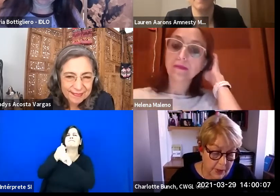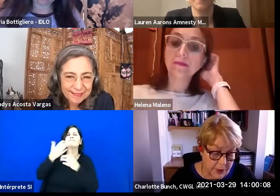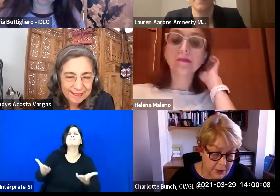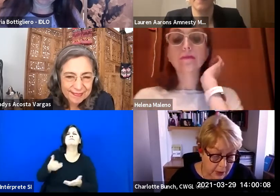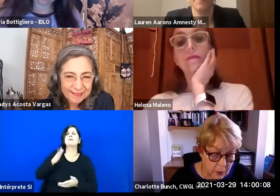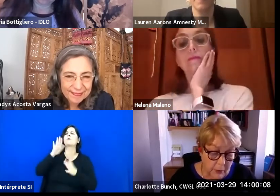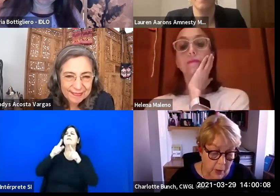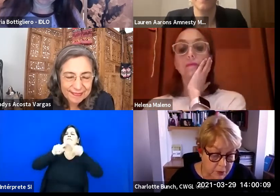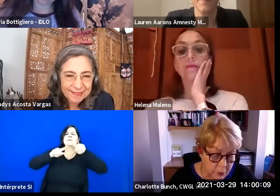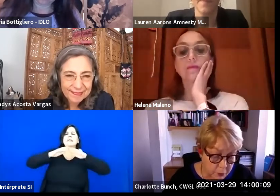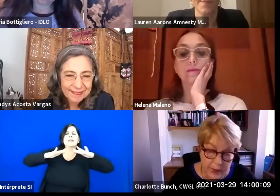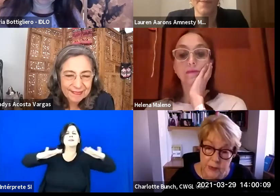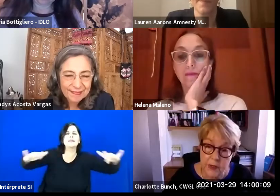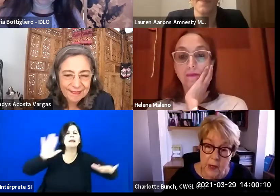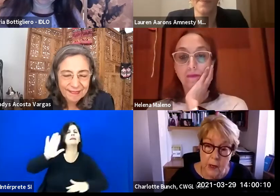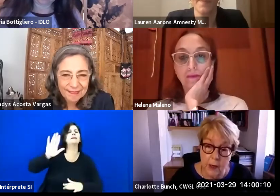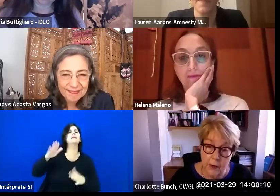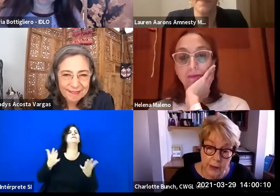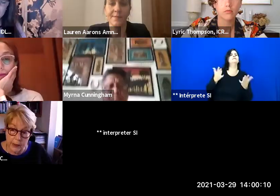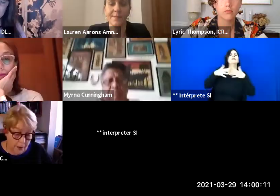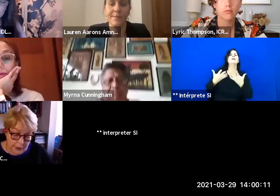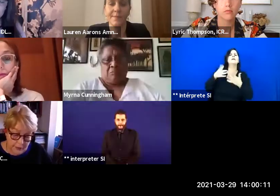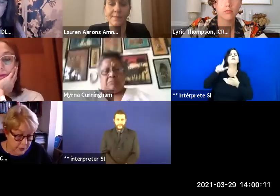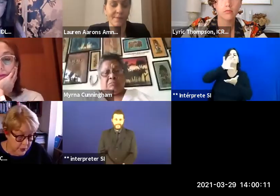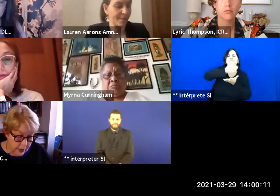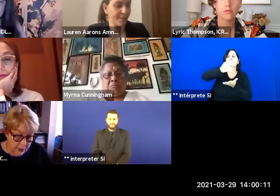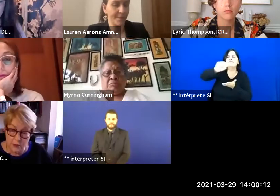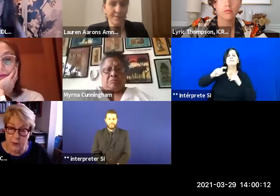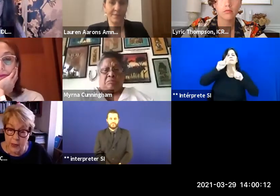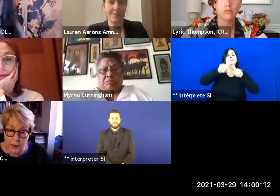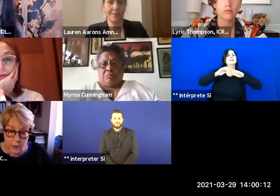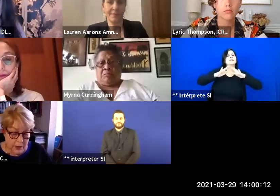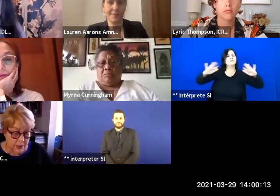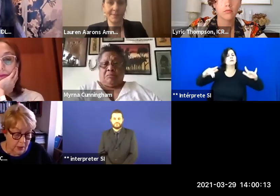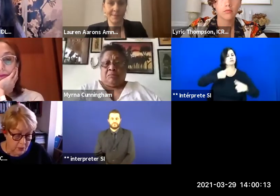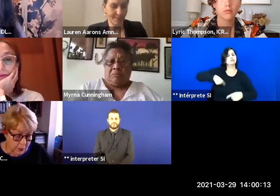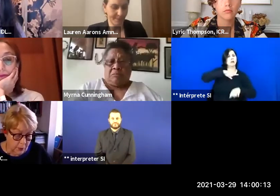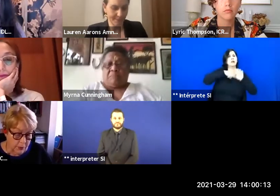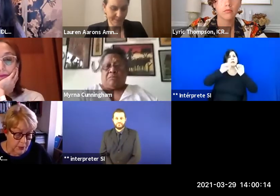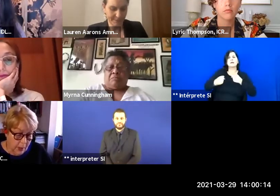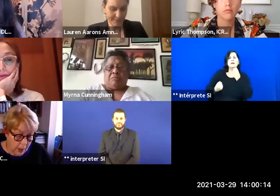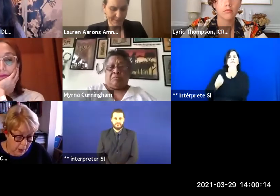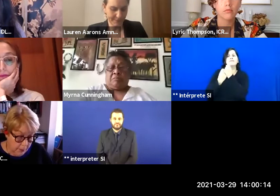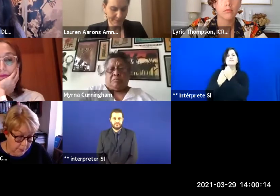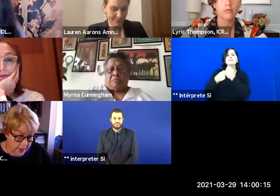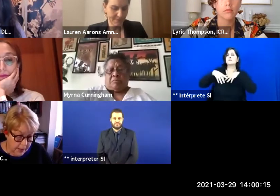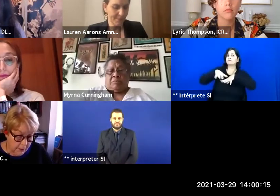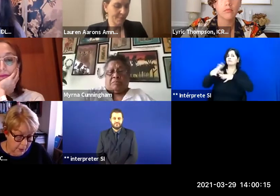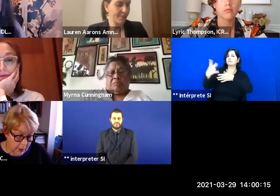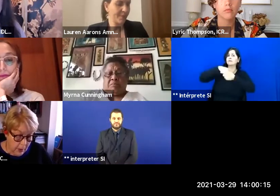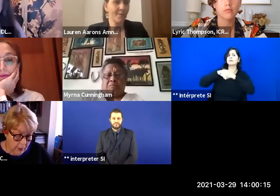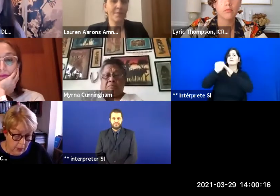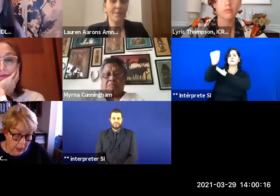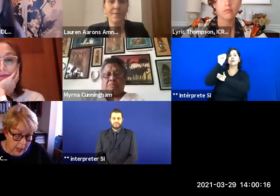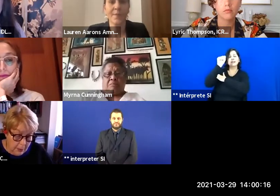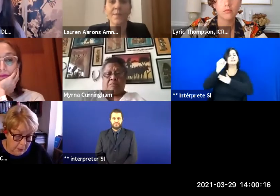and feminist and human rights movements in all their diversity, disability rights, sex workers, many of